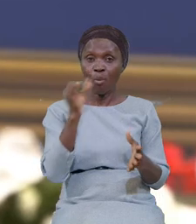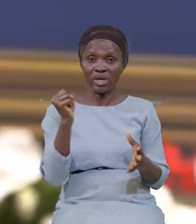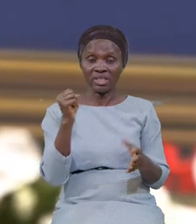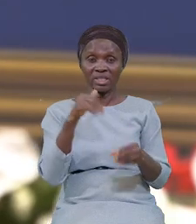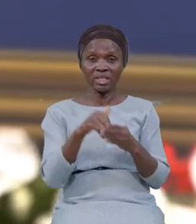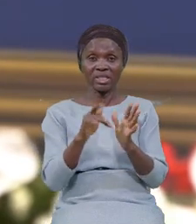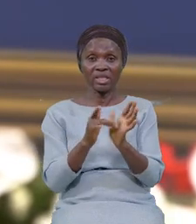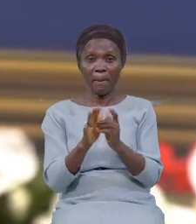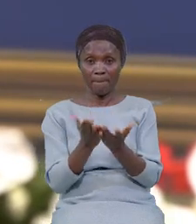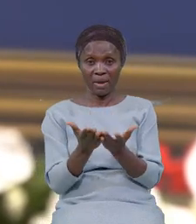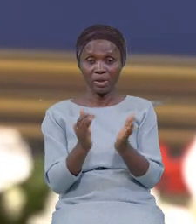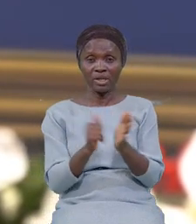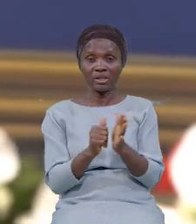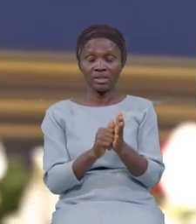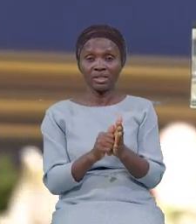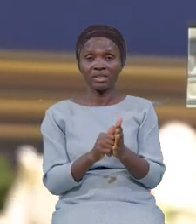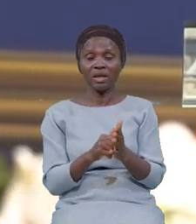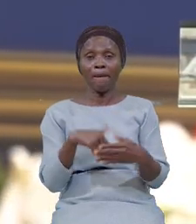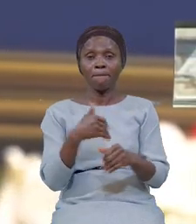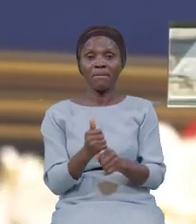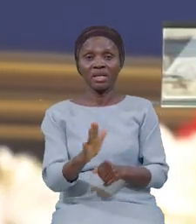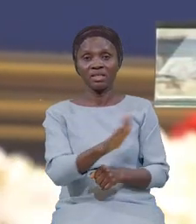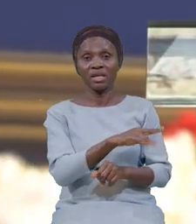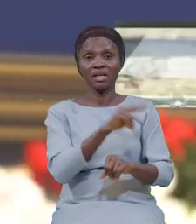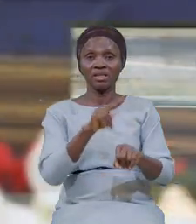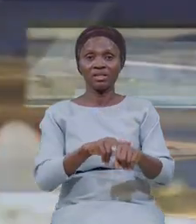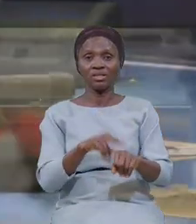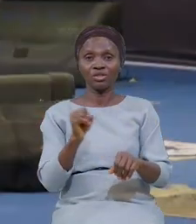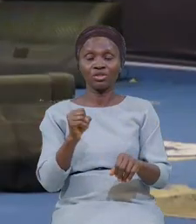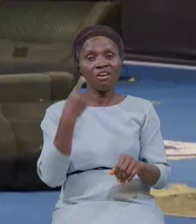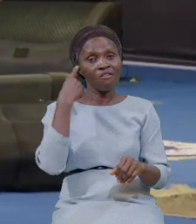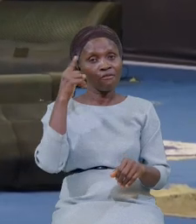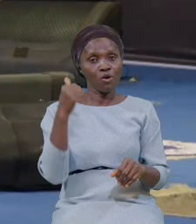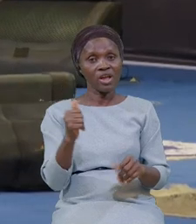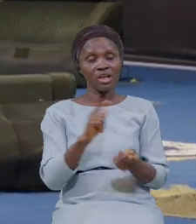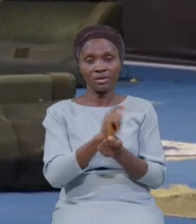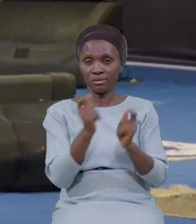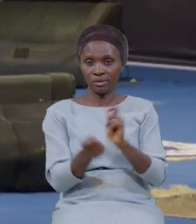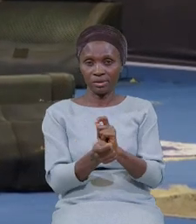prepared their nation for a change. Now, as I talk about mothers,